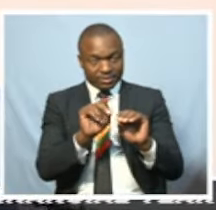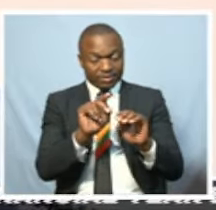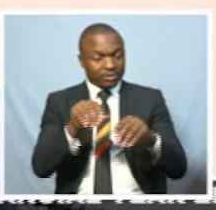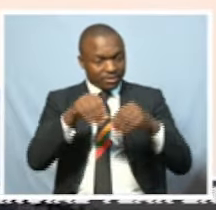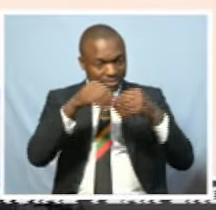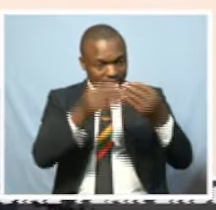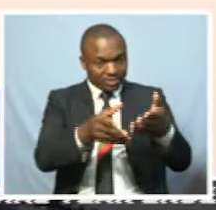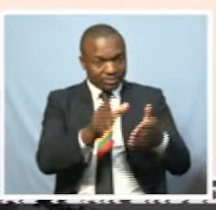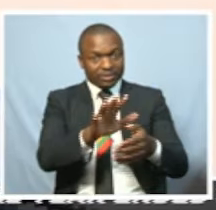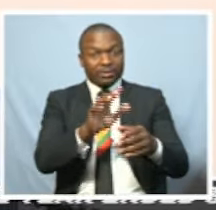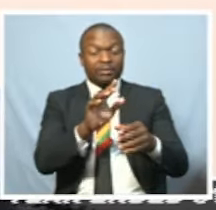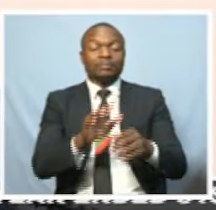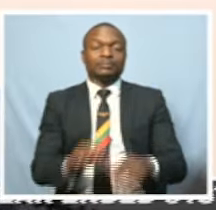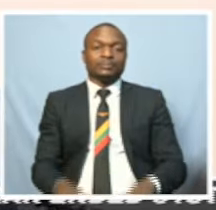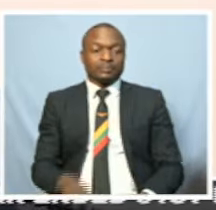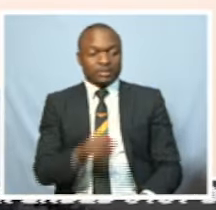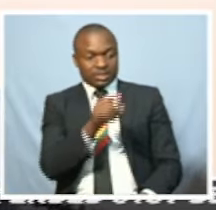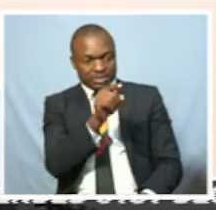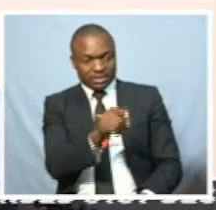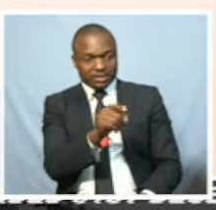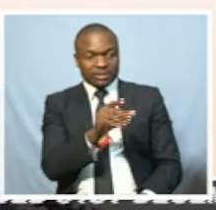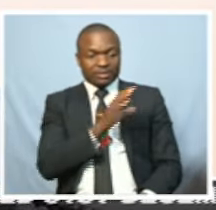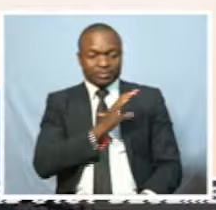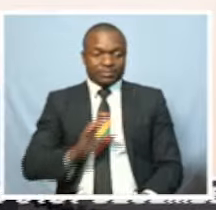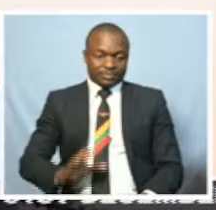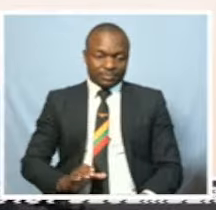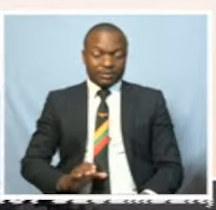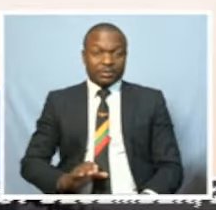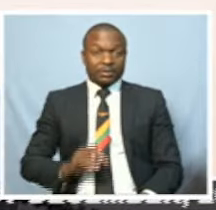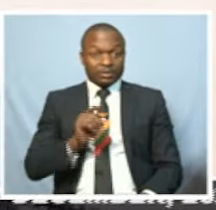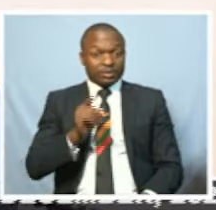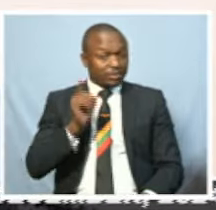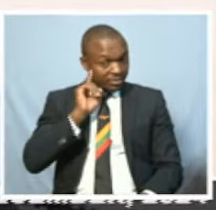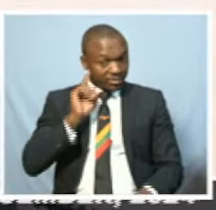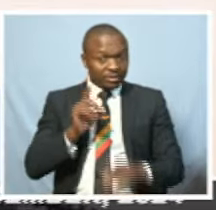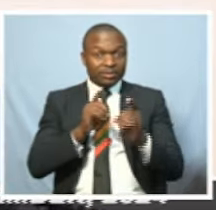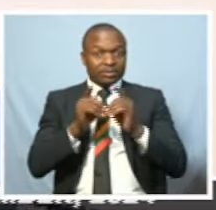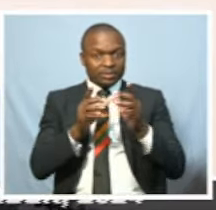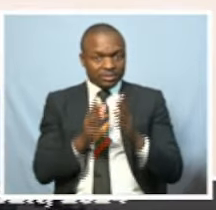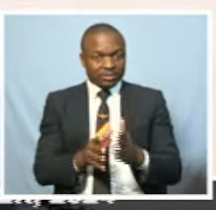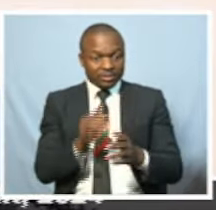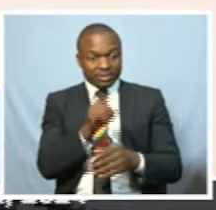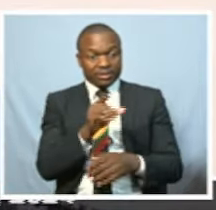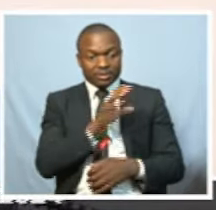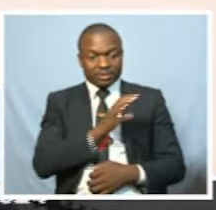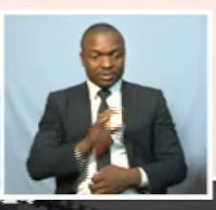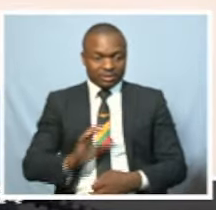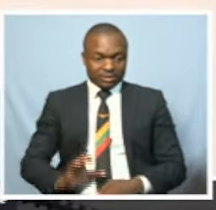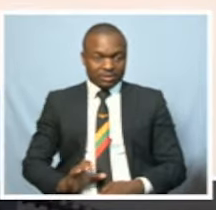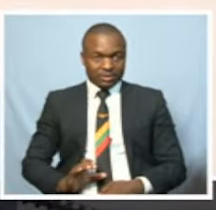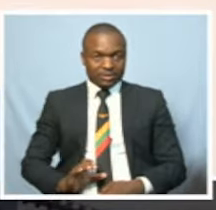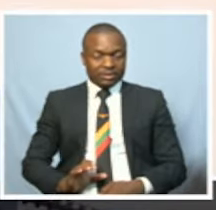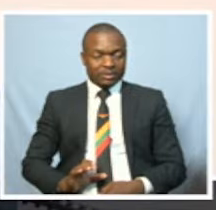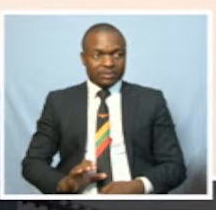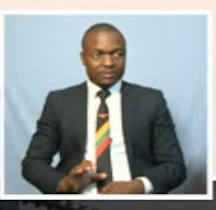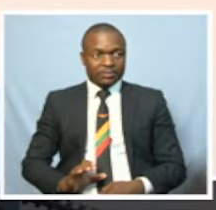issued on the ground to this particular contractor. Like we heard from the director, this contractor was what